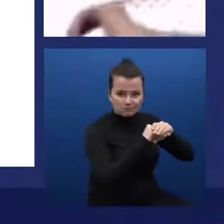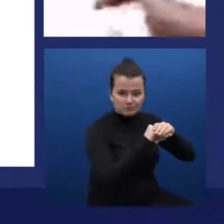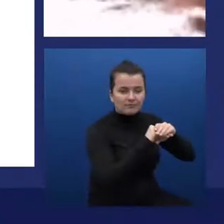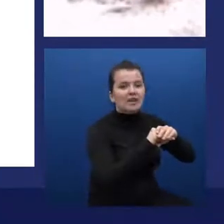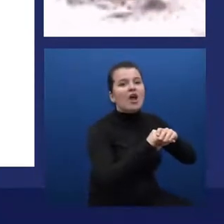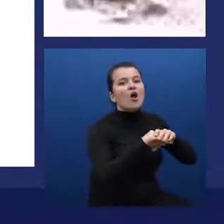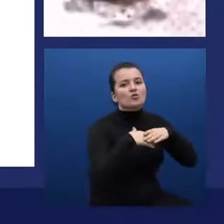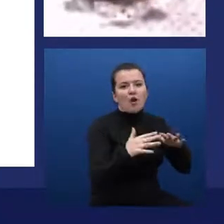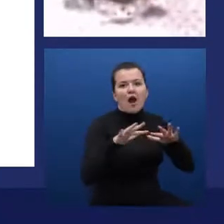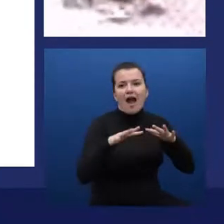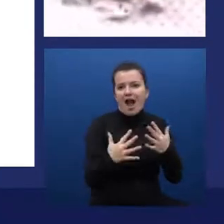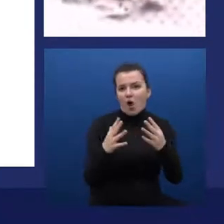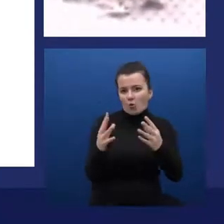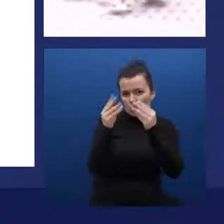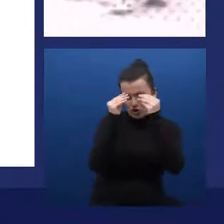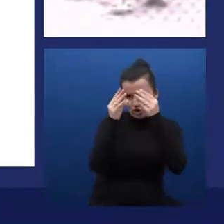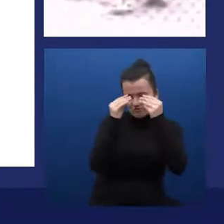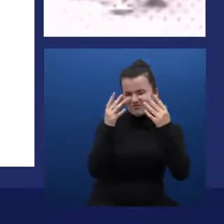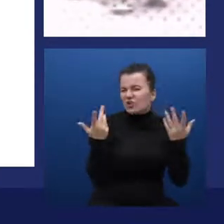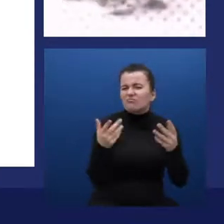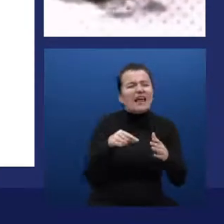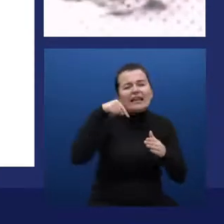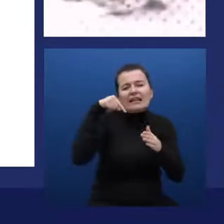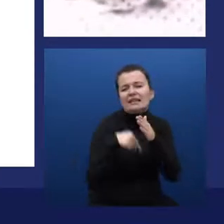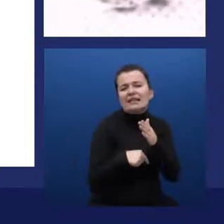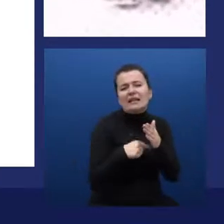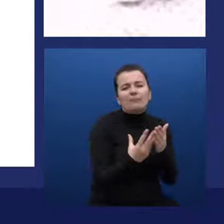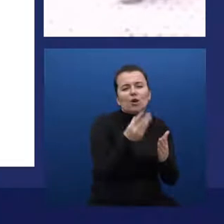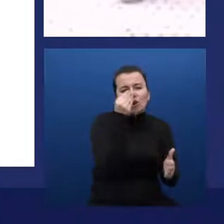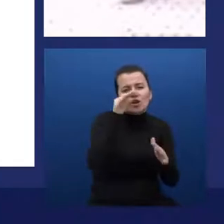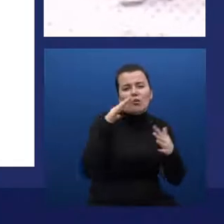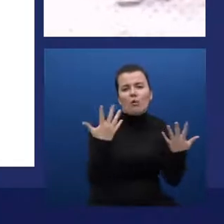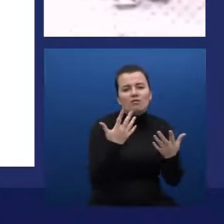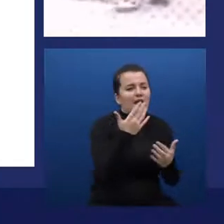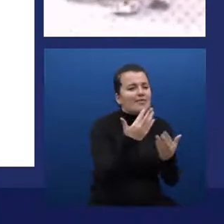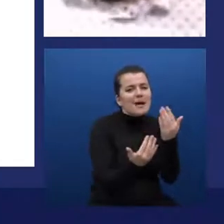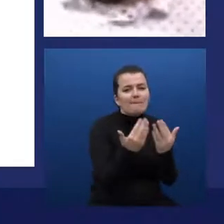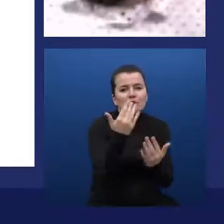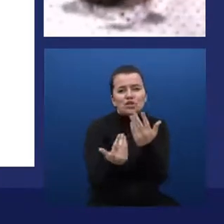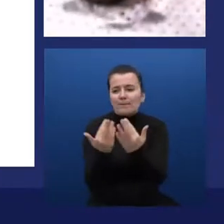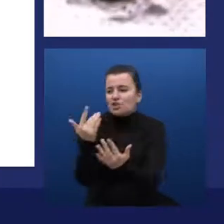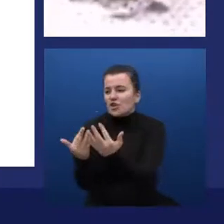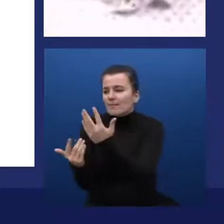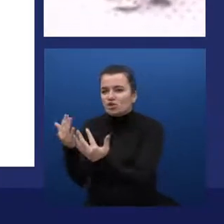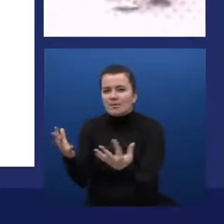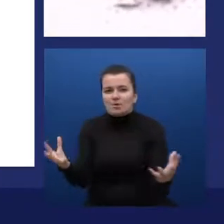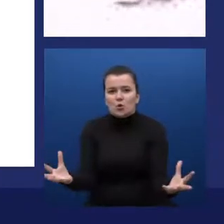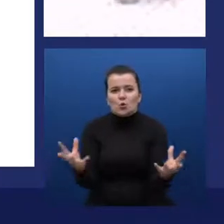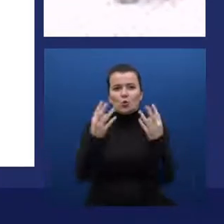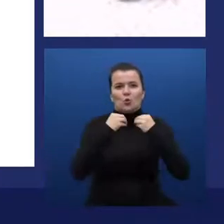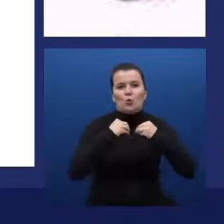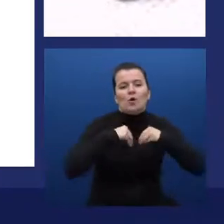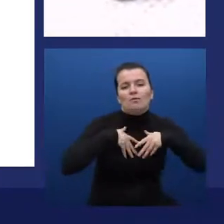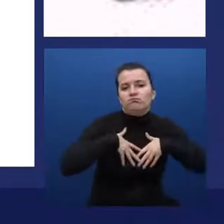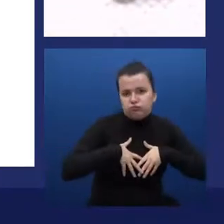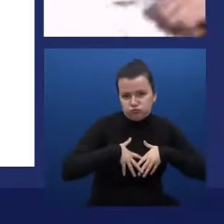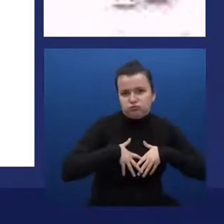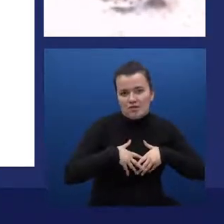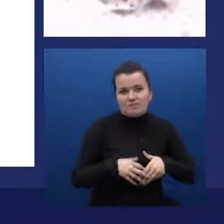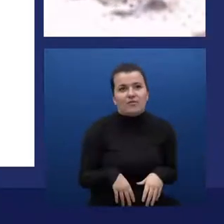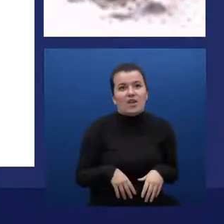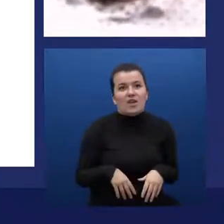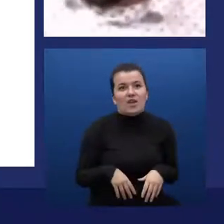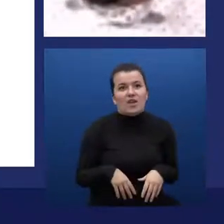learning, it's just numbers, right? So you got to first think about this model. It's a function, right? Then you need to think about this notion